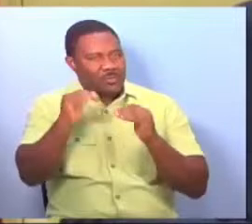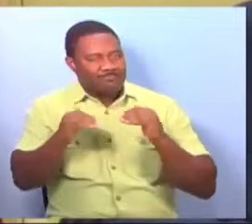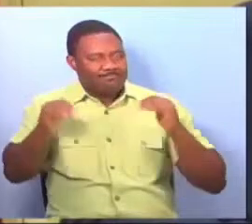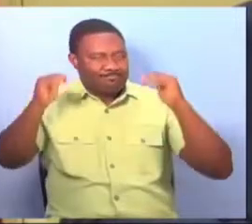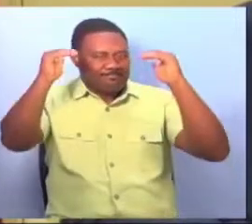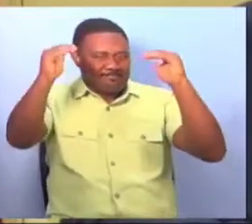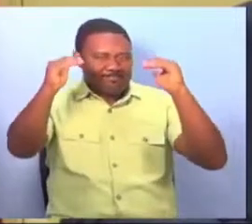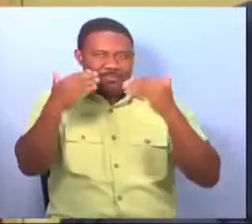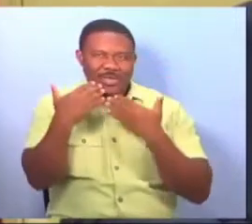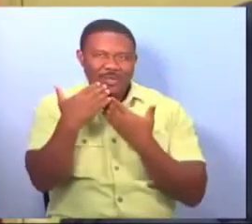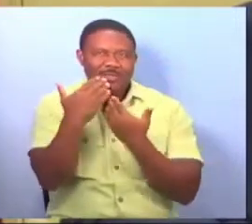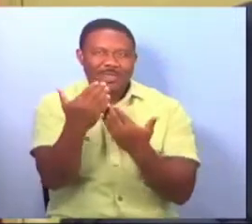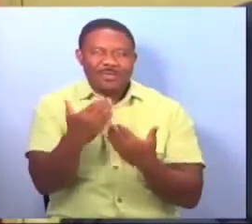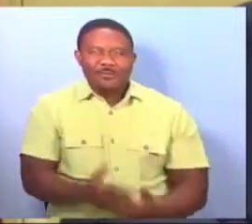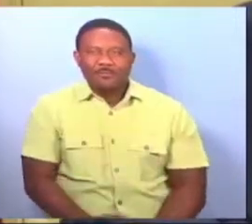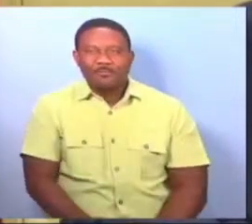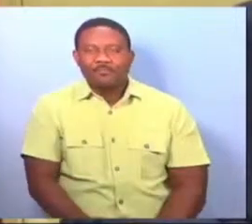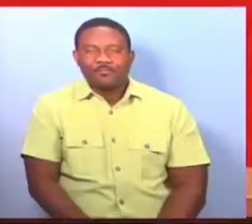Thank you, Mr. Speaker.